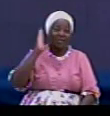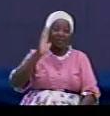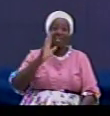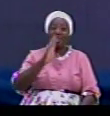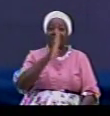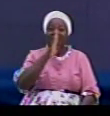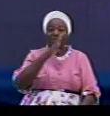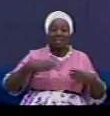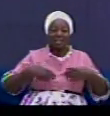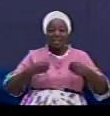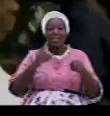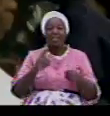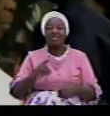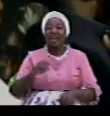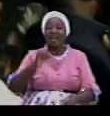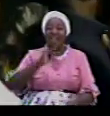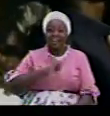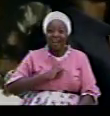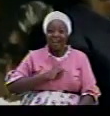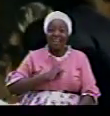I will be delivered.